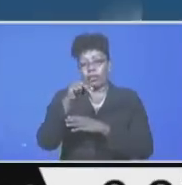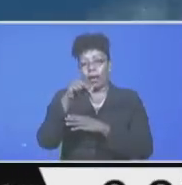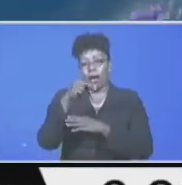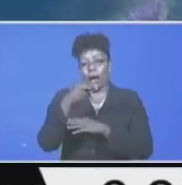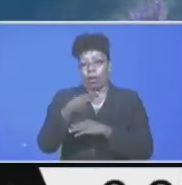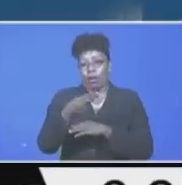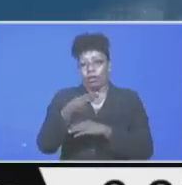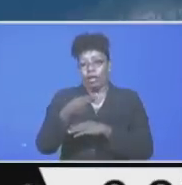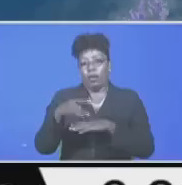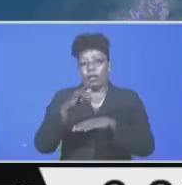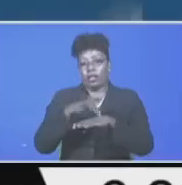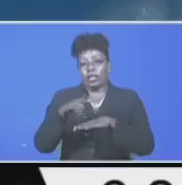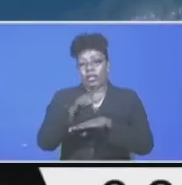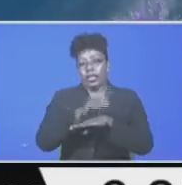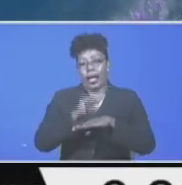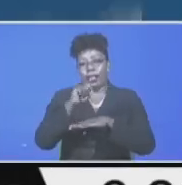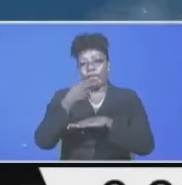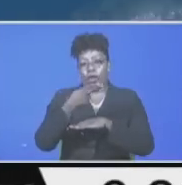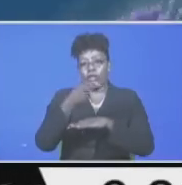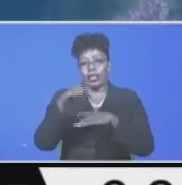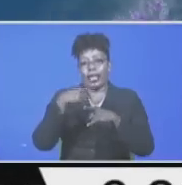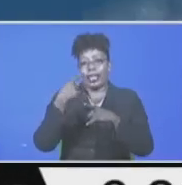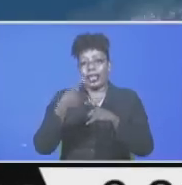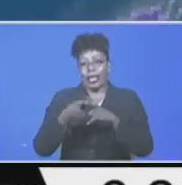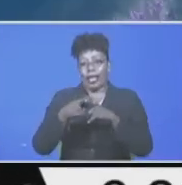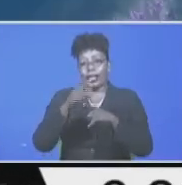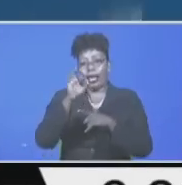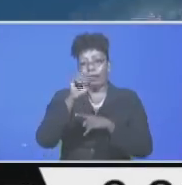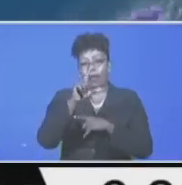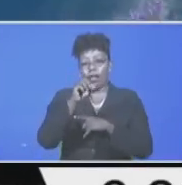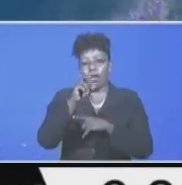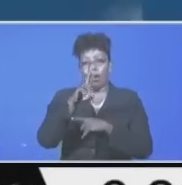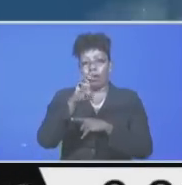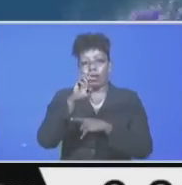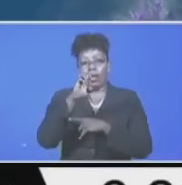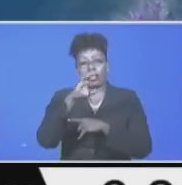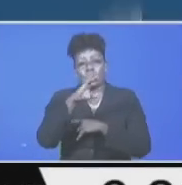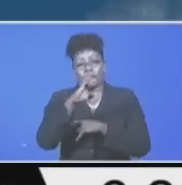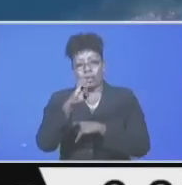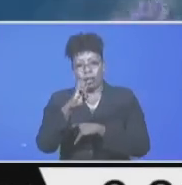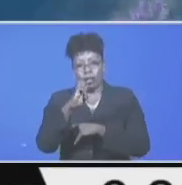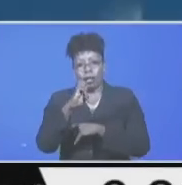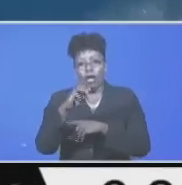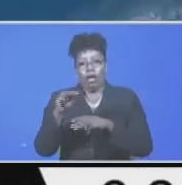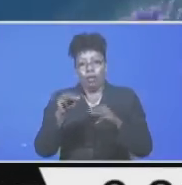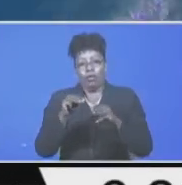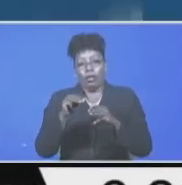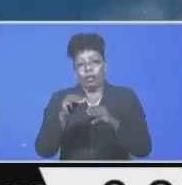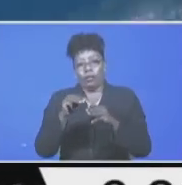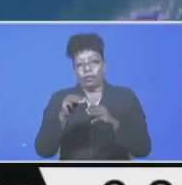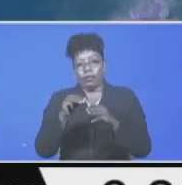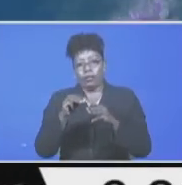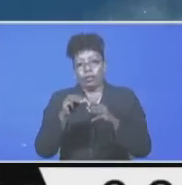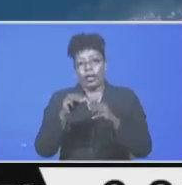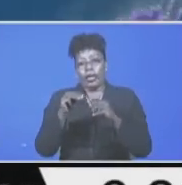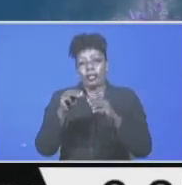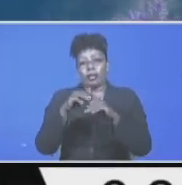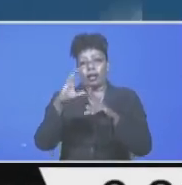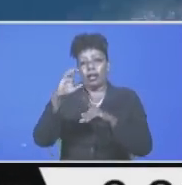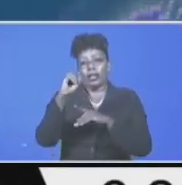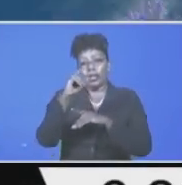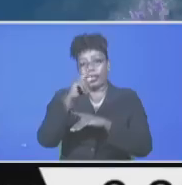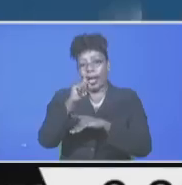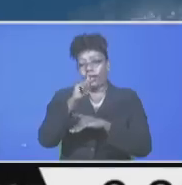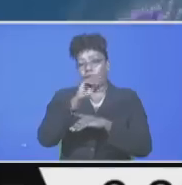landfall around Thursday. And then Florence is a major hurricane moving towards the Carolina. It's a Category 4. And we expect